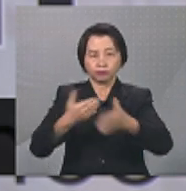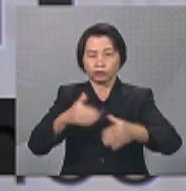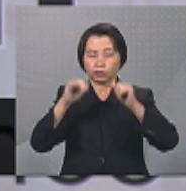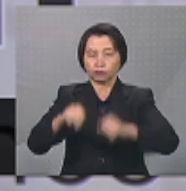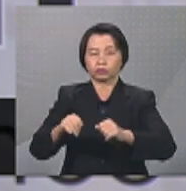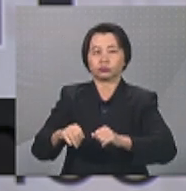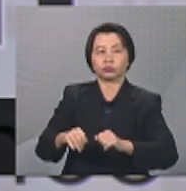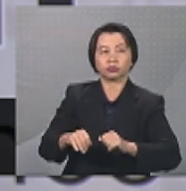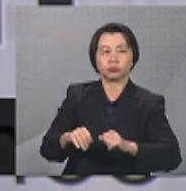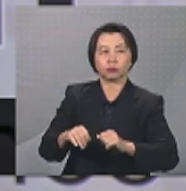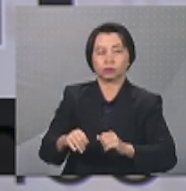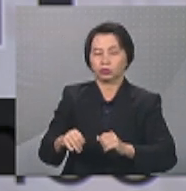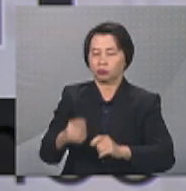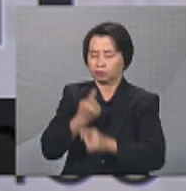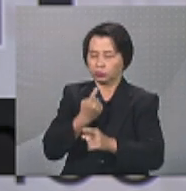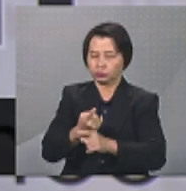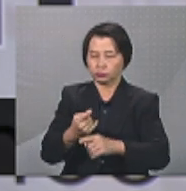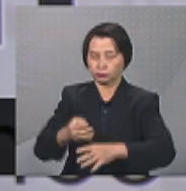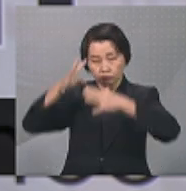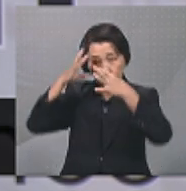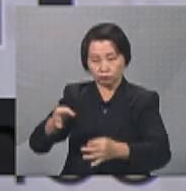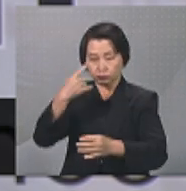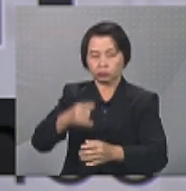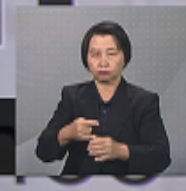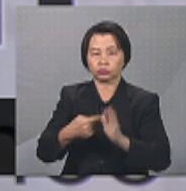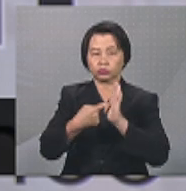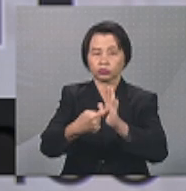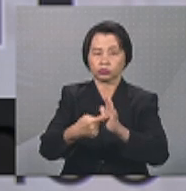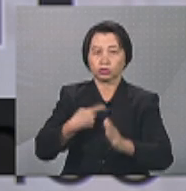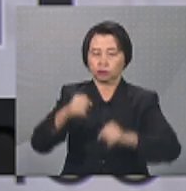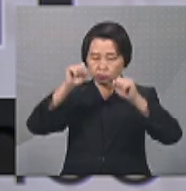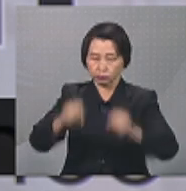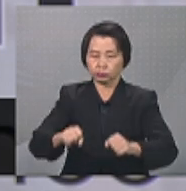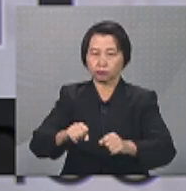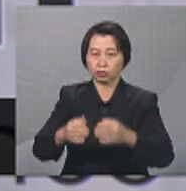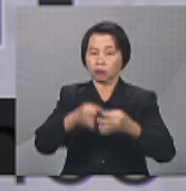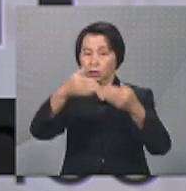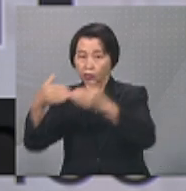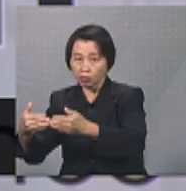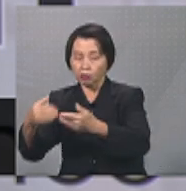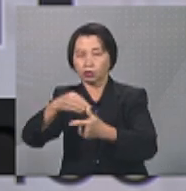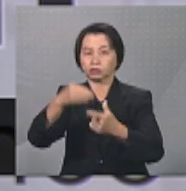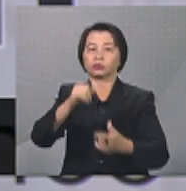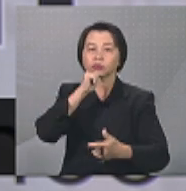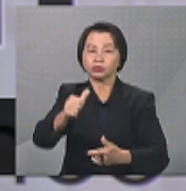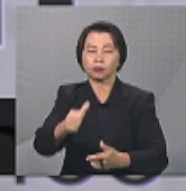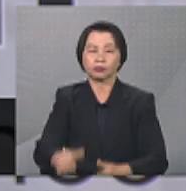table concrete evidence to show that whether we need to extend or not.